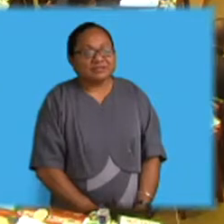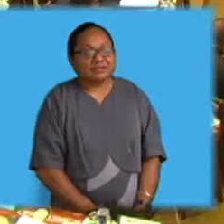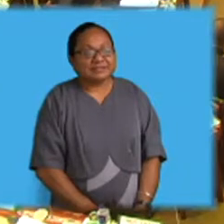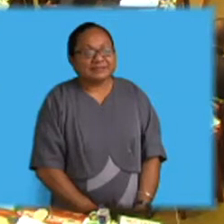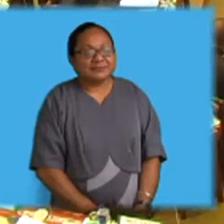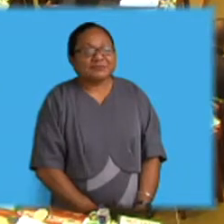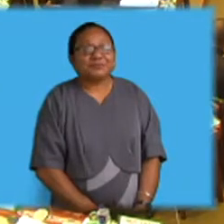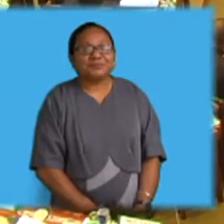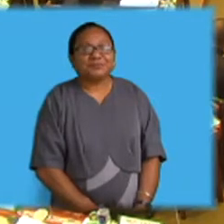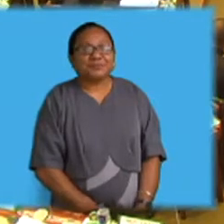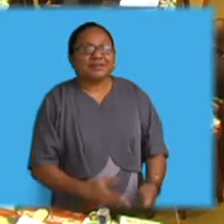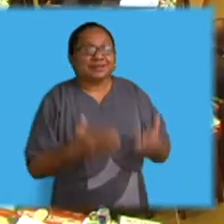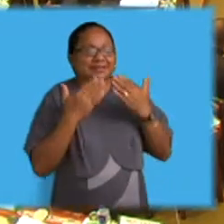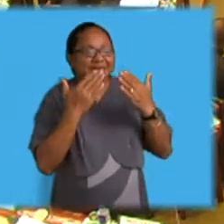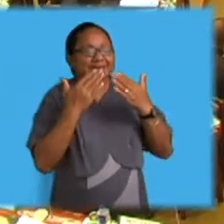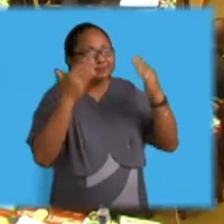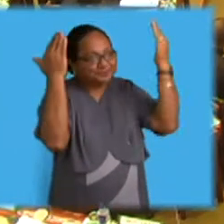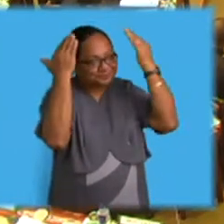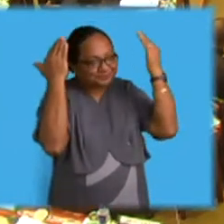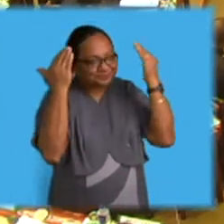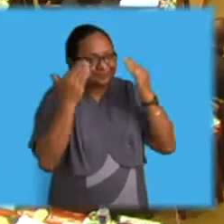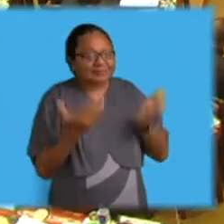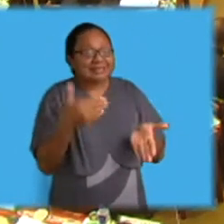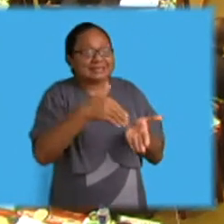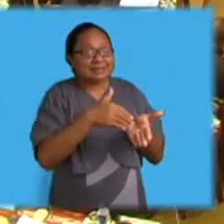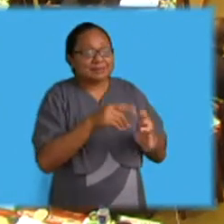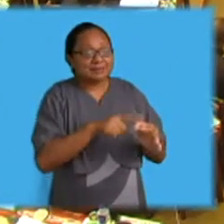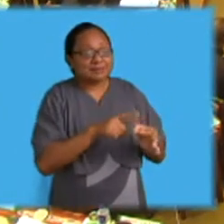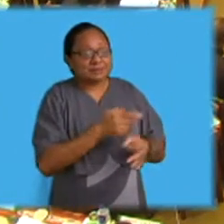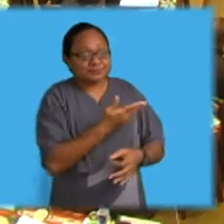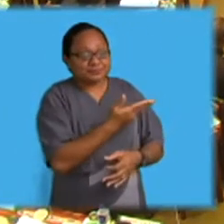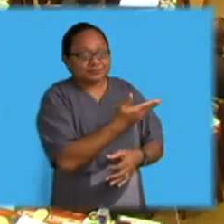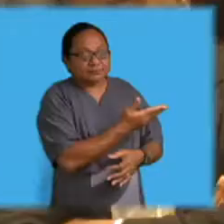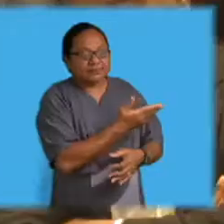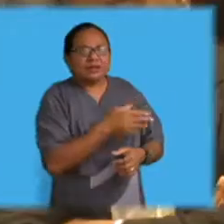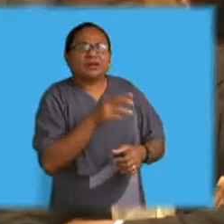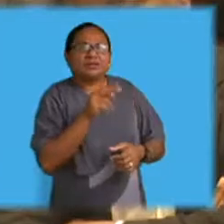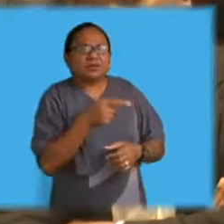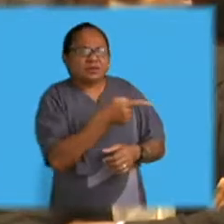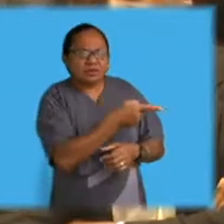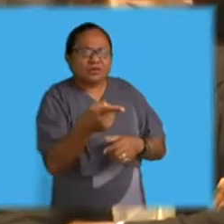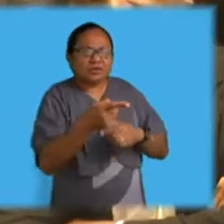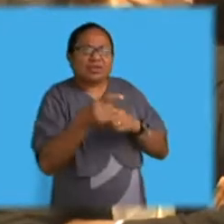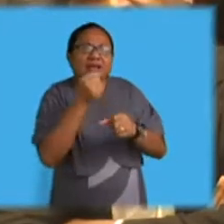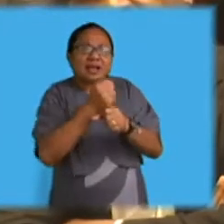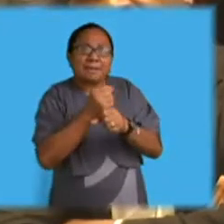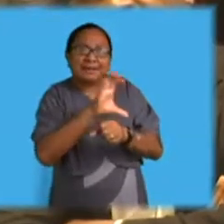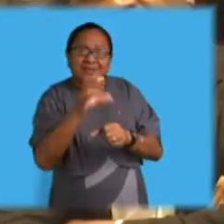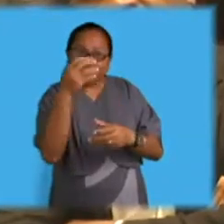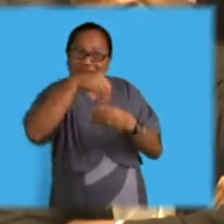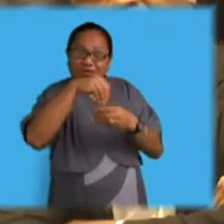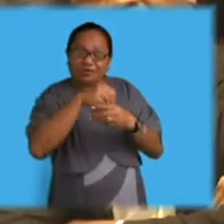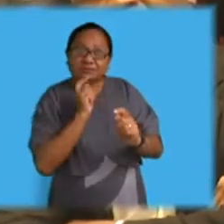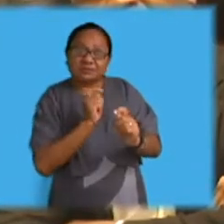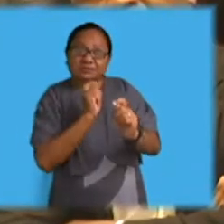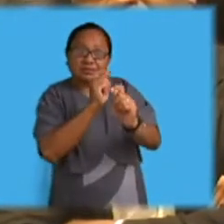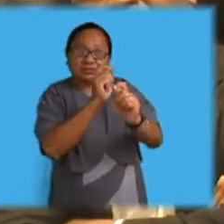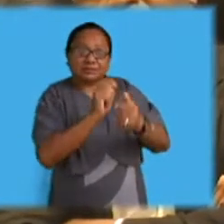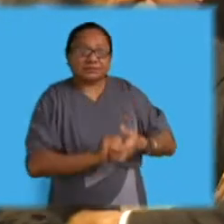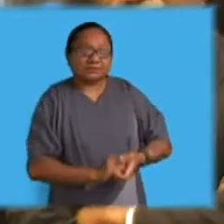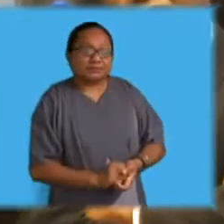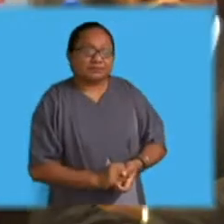Madam Speaker. Thank you. Supplementary question. In terms of the tender process and the company that was involved,